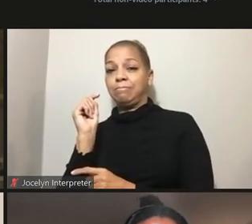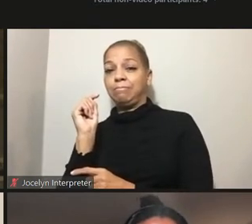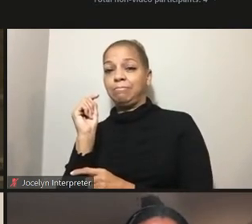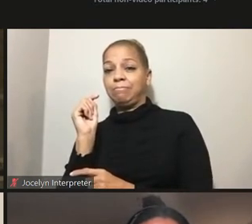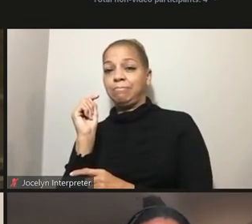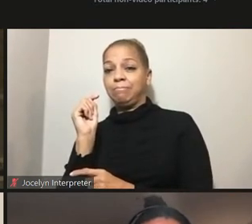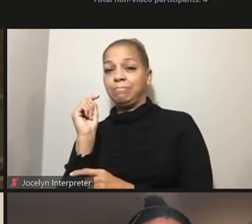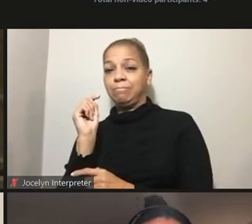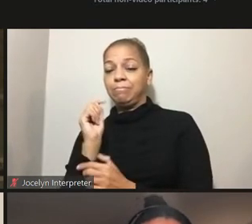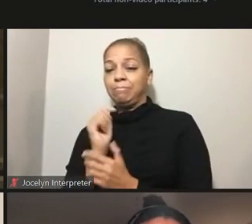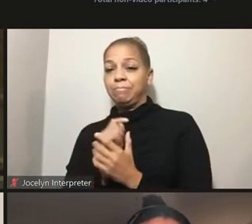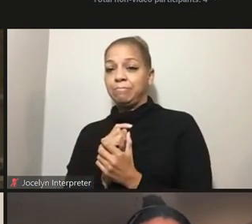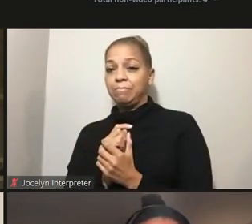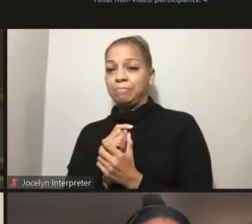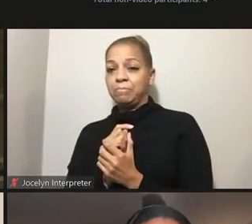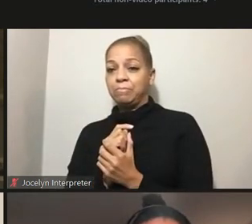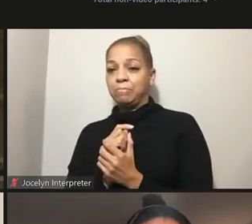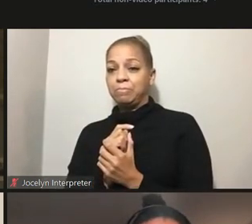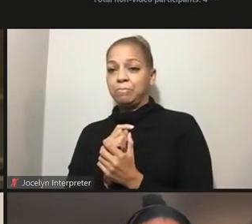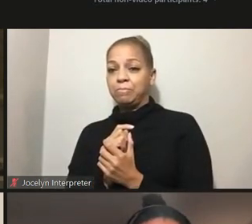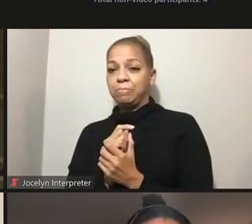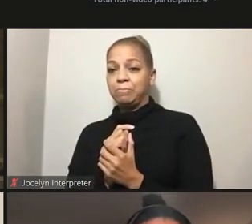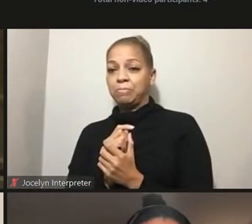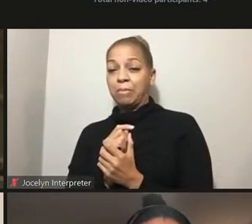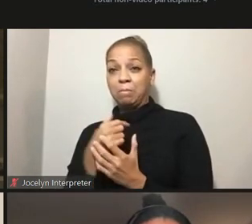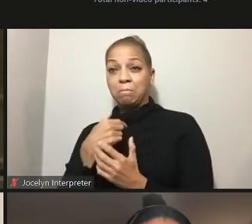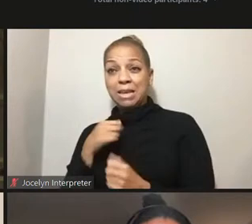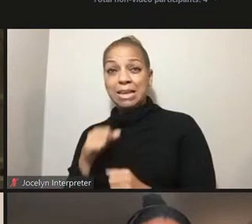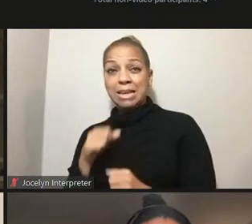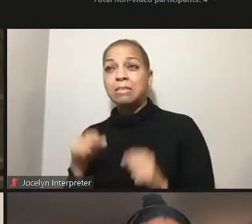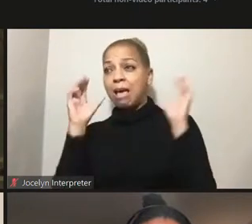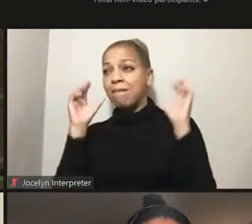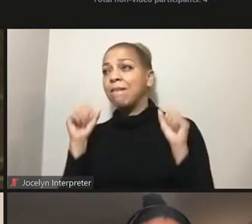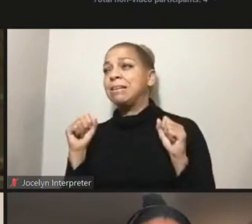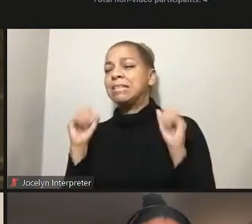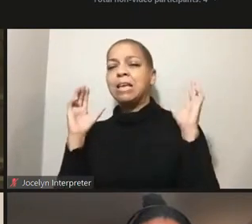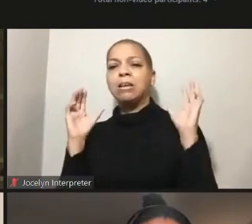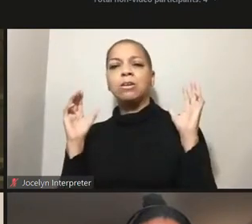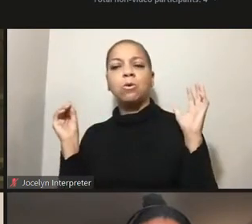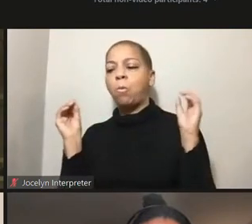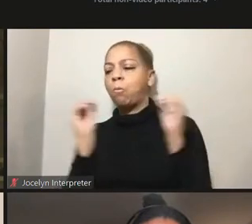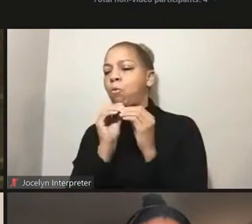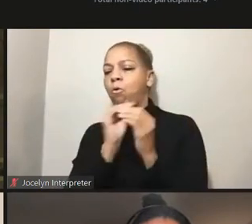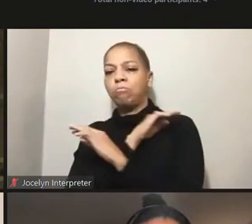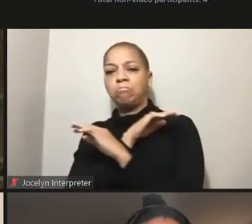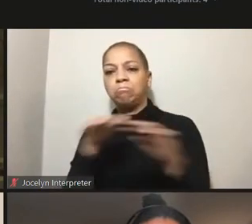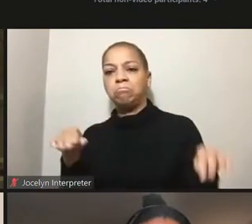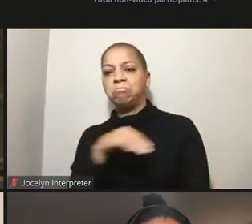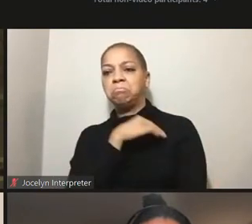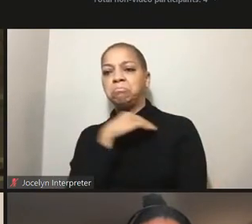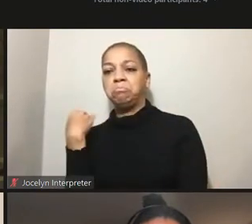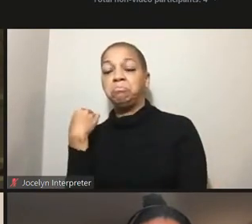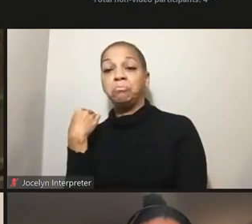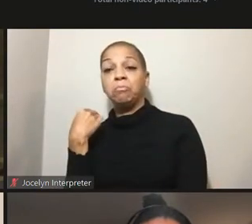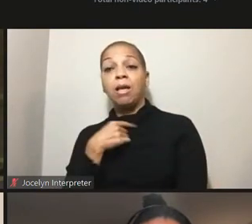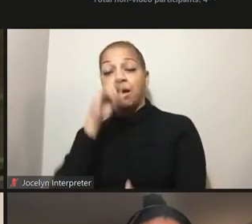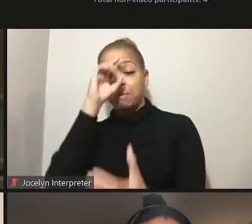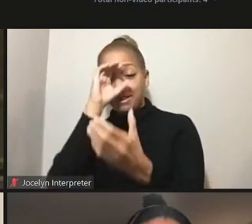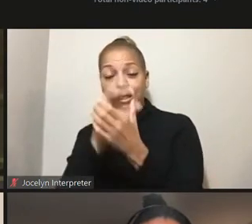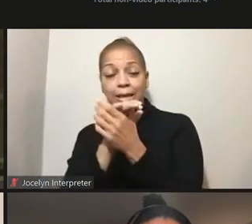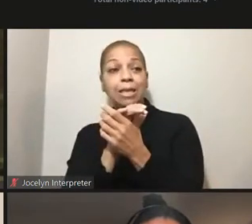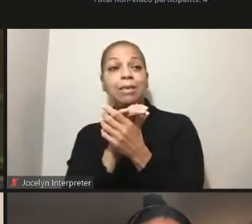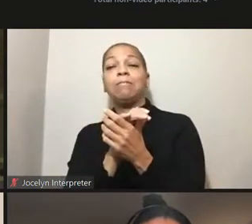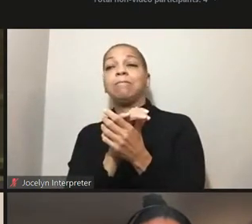nor am I ever going to make sacrifices anymore. This is where I'm at. This is what I believe. This is what